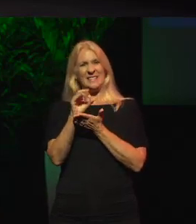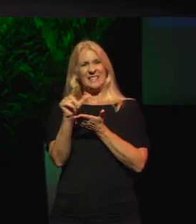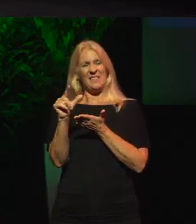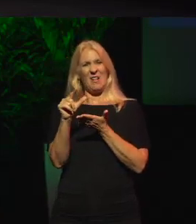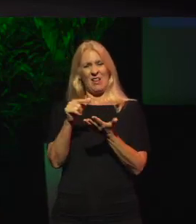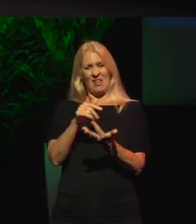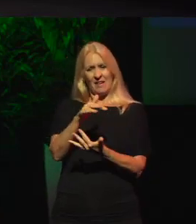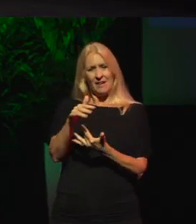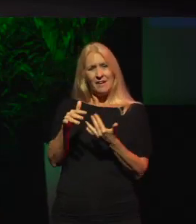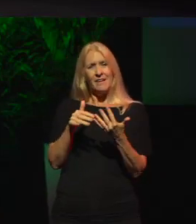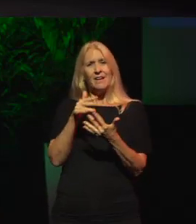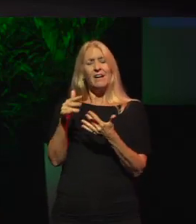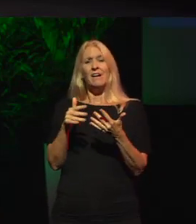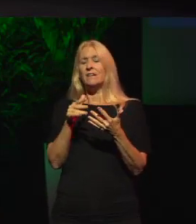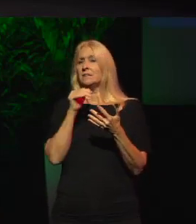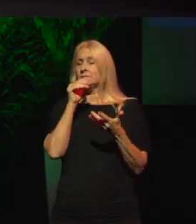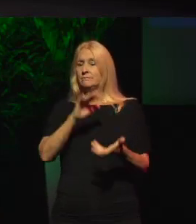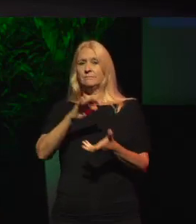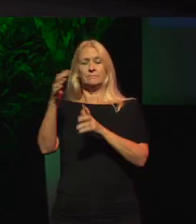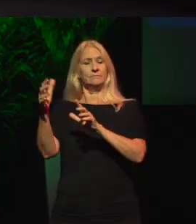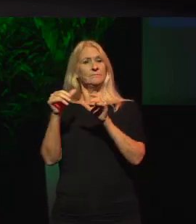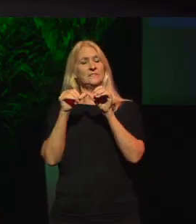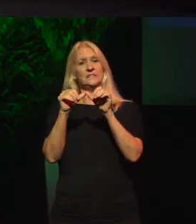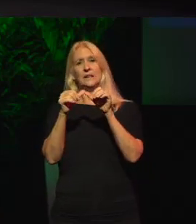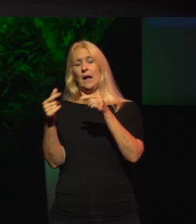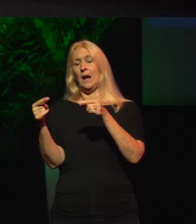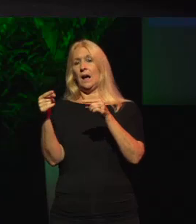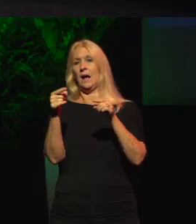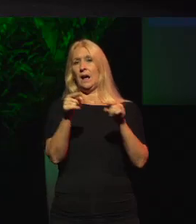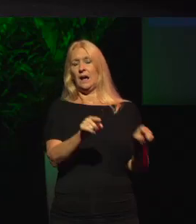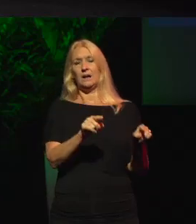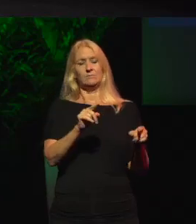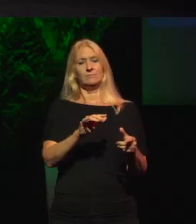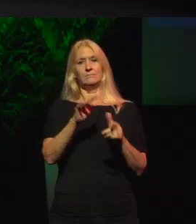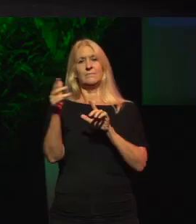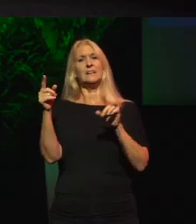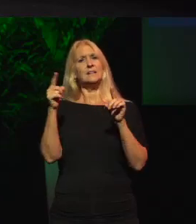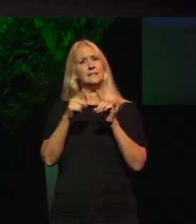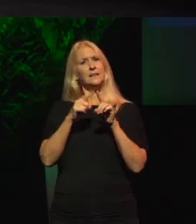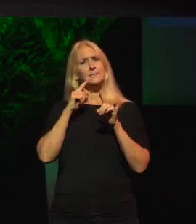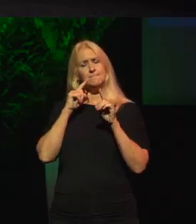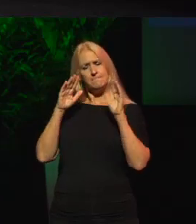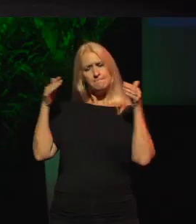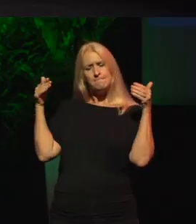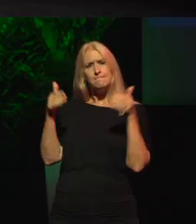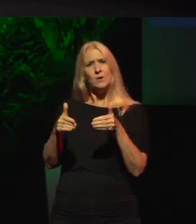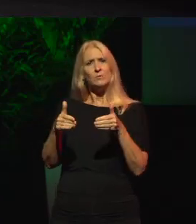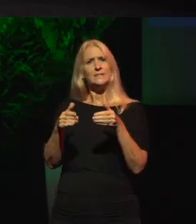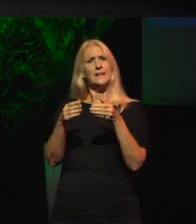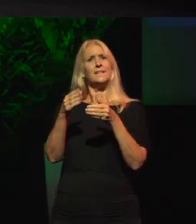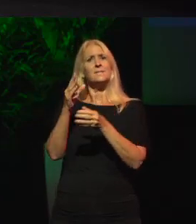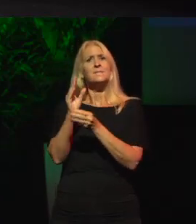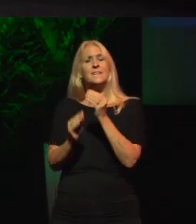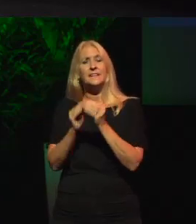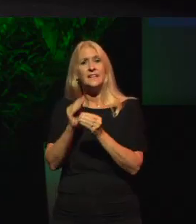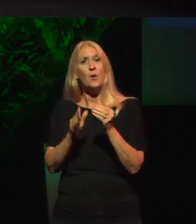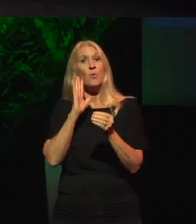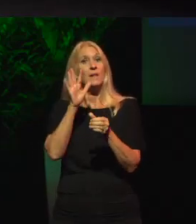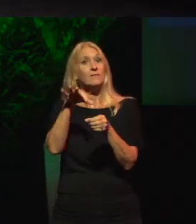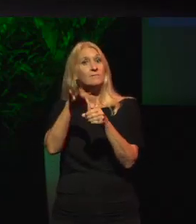unrest will continue to knock on this country's door until it is addressed. And we will have an election in